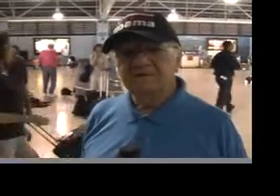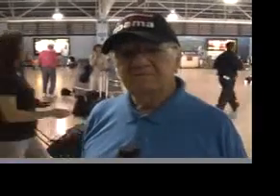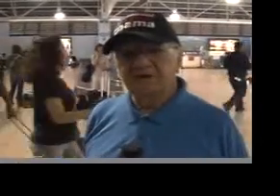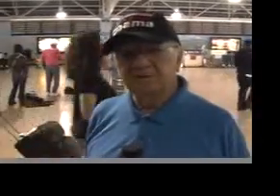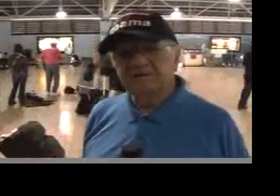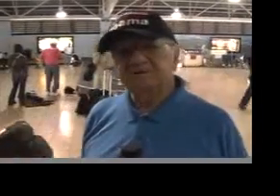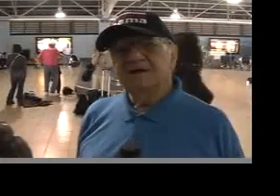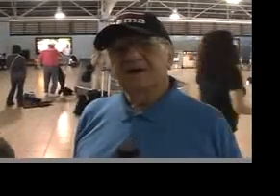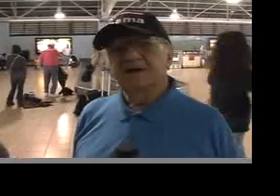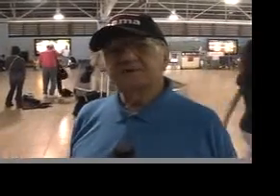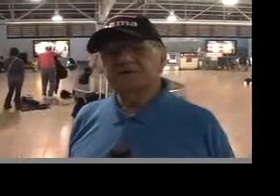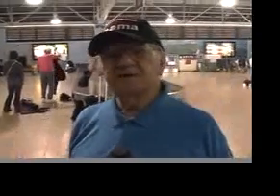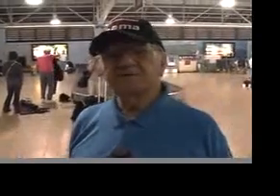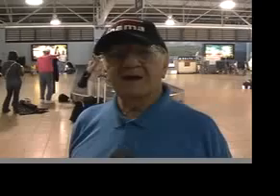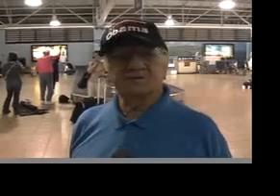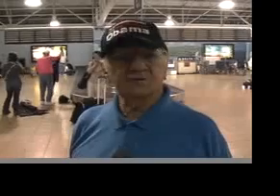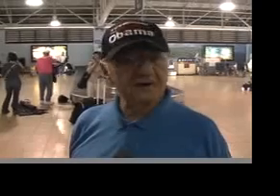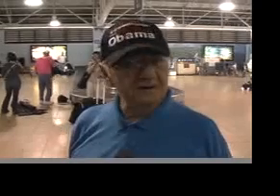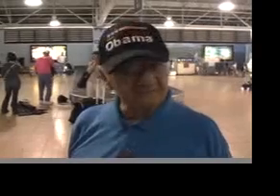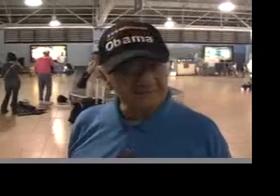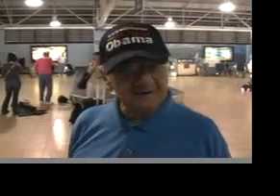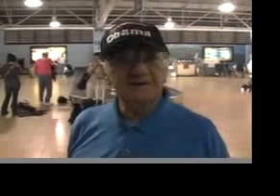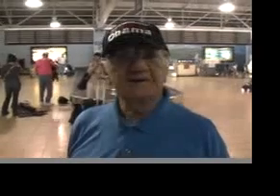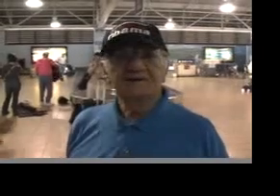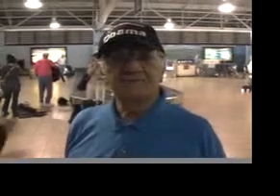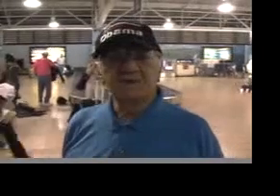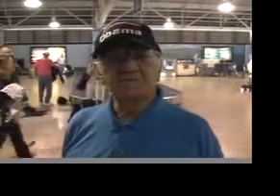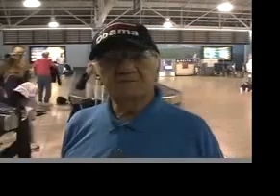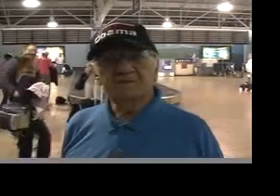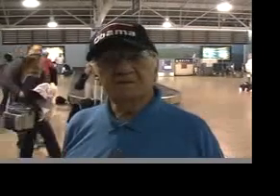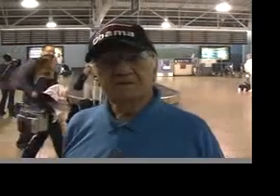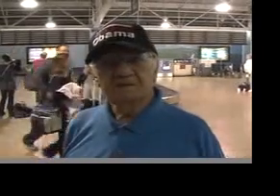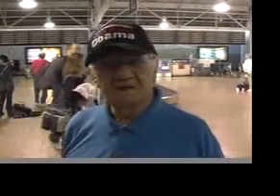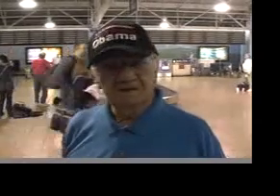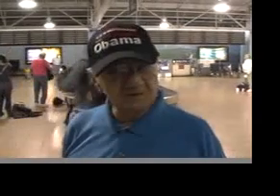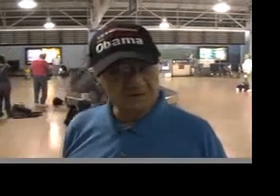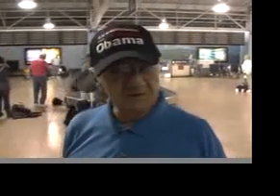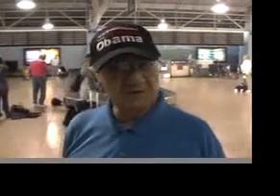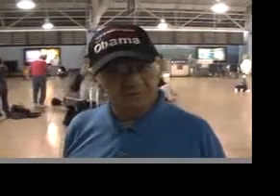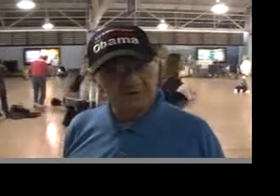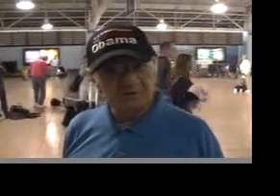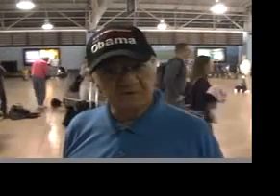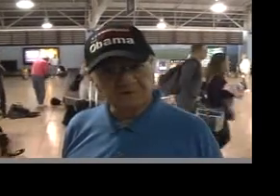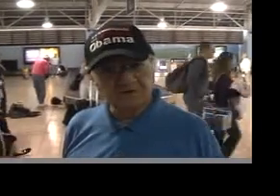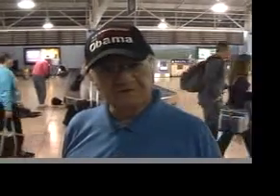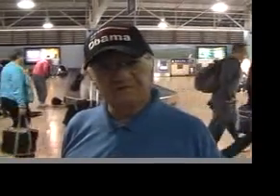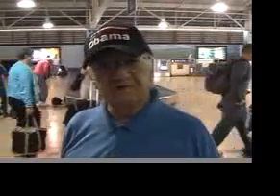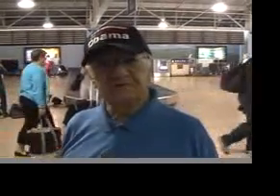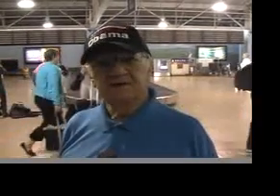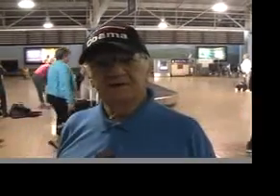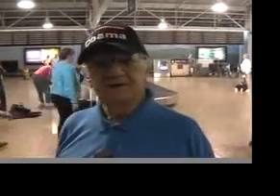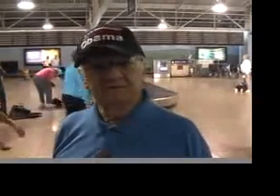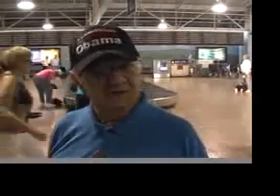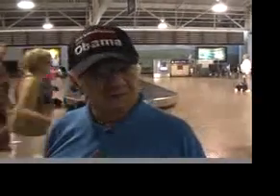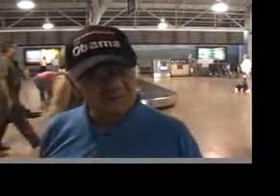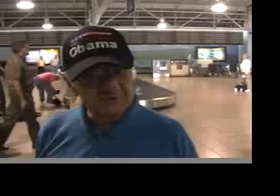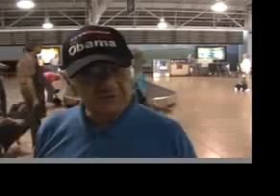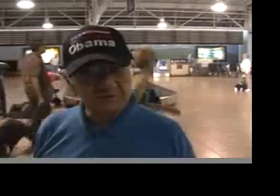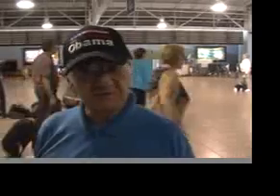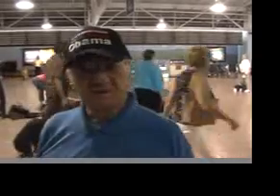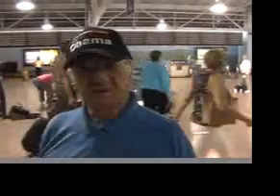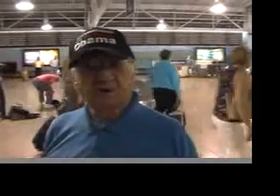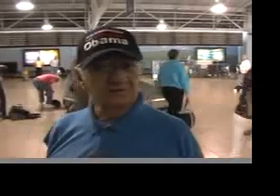plane following this as they came back triumphantly from the inauguration, pre-inauguration activities in